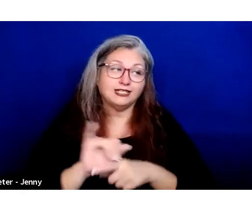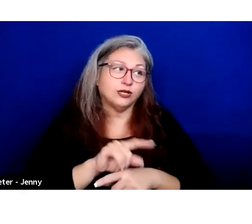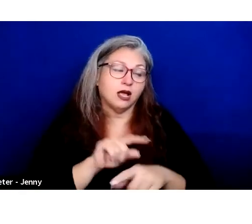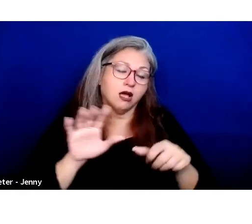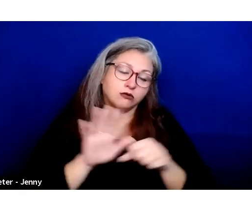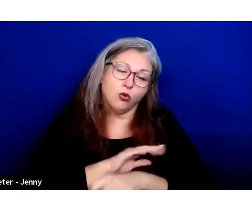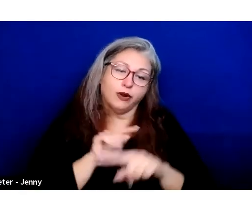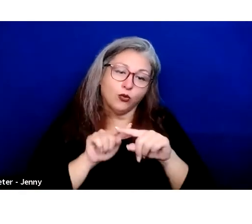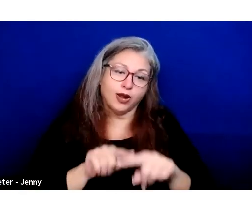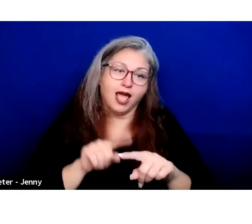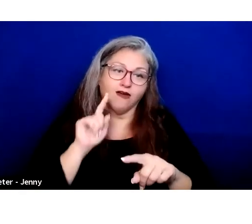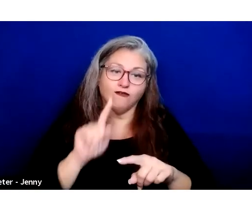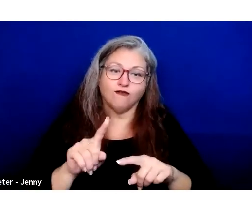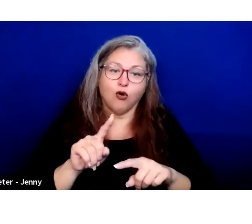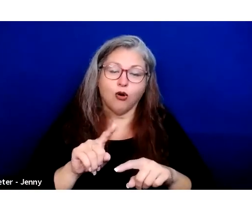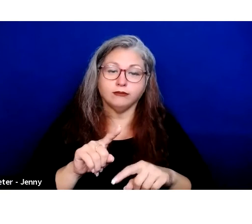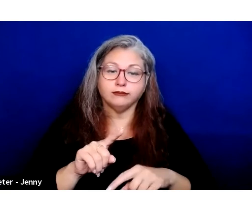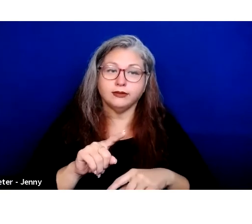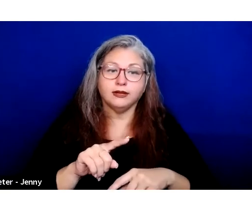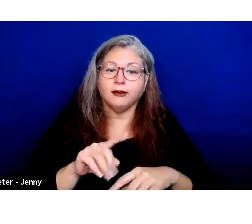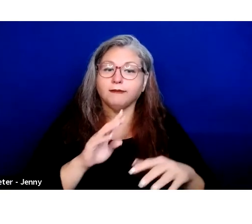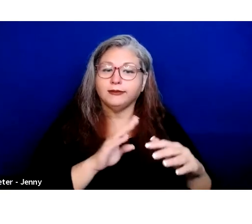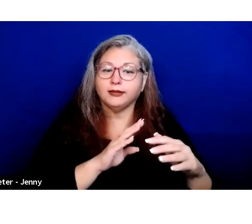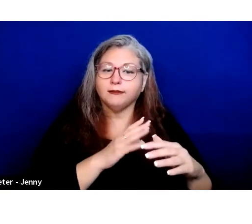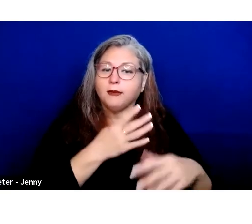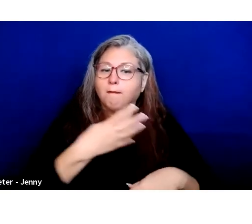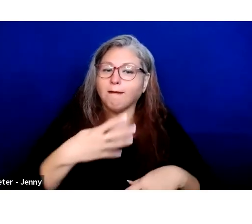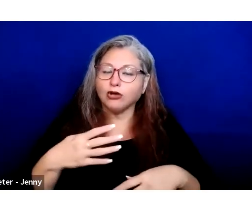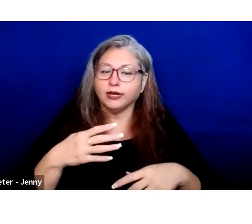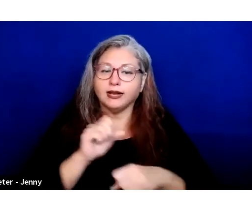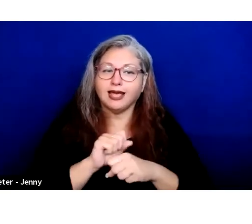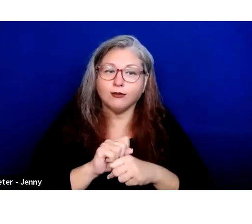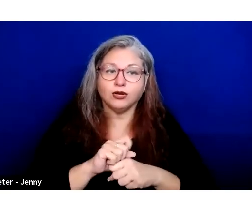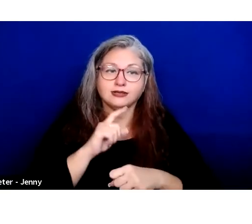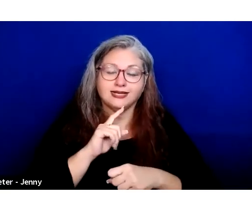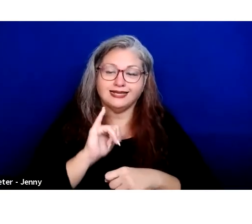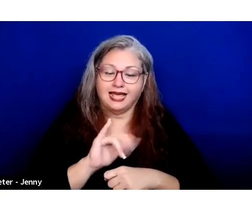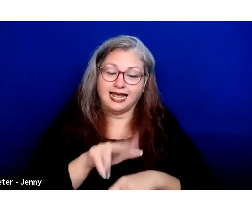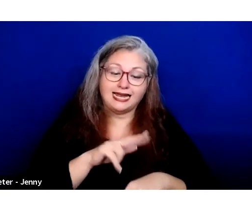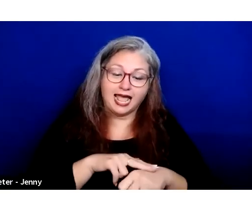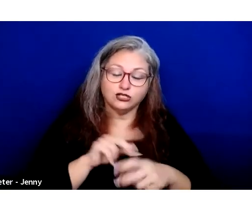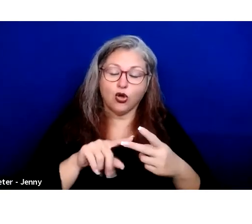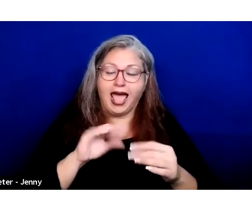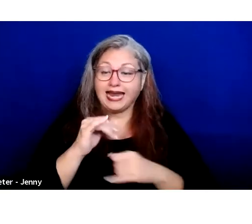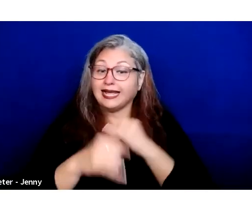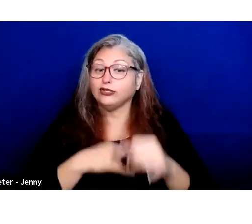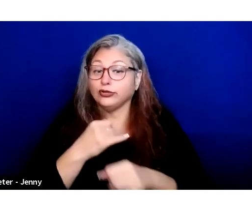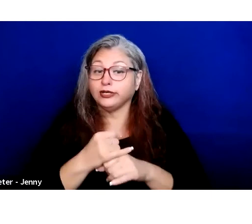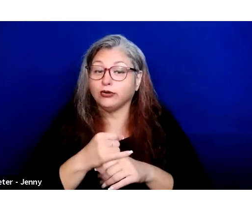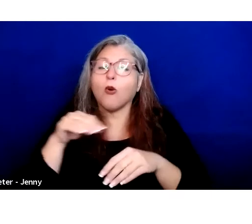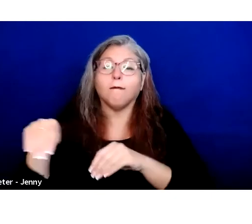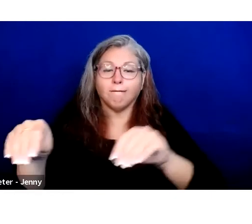relied on migrant labor. Right? So they're intra-national migrants. They're also international